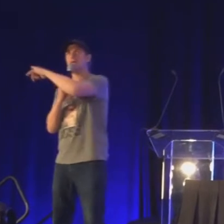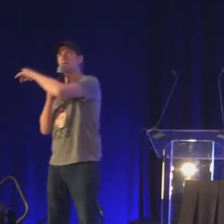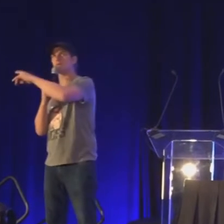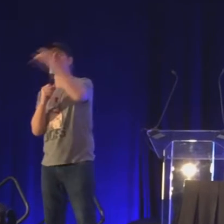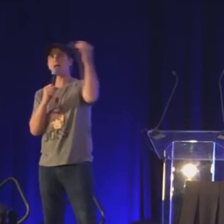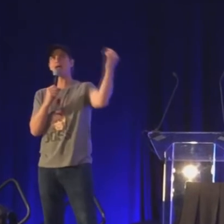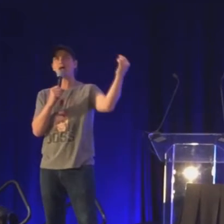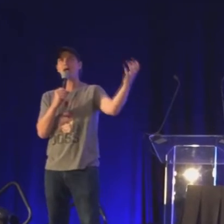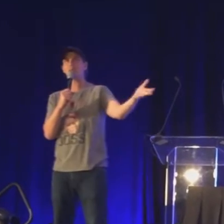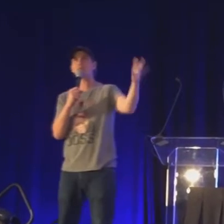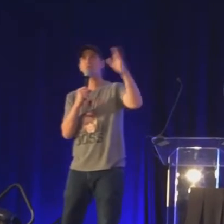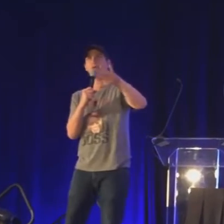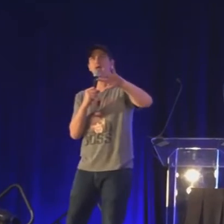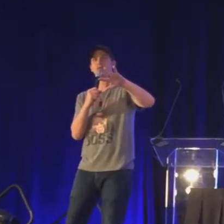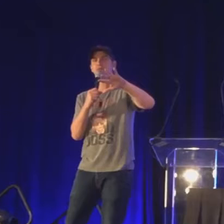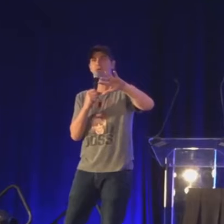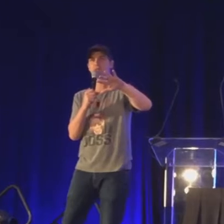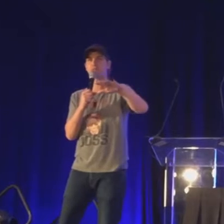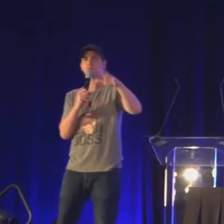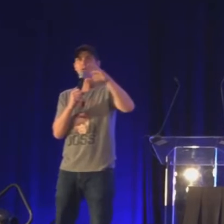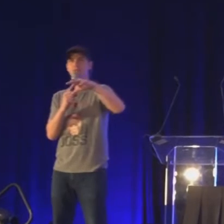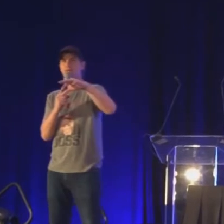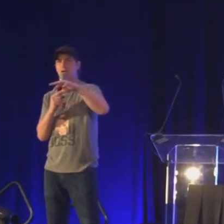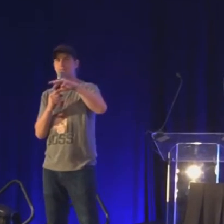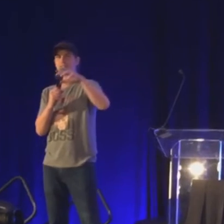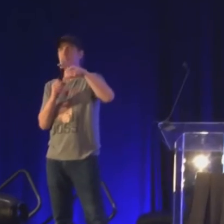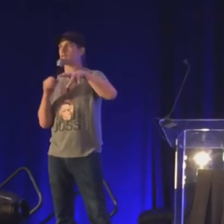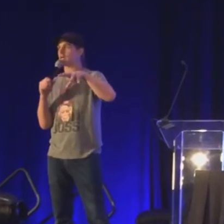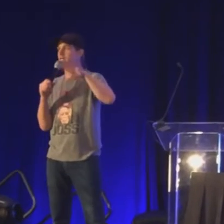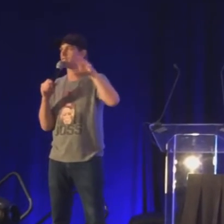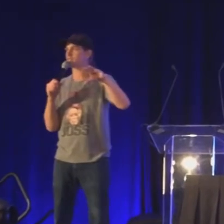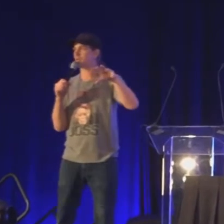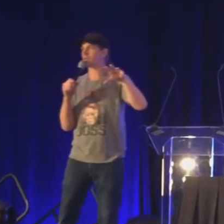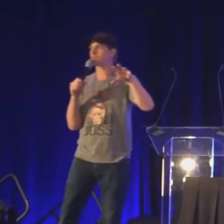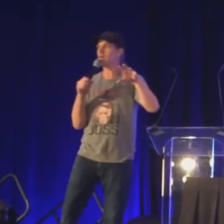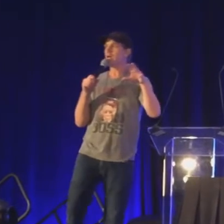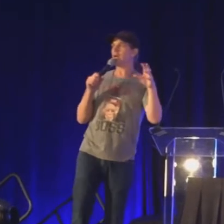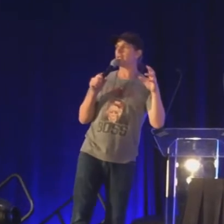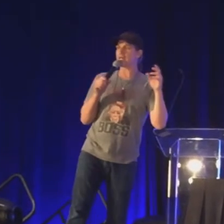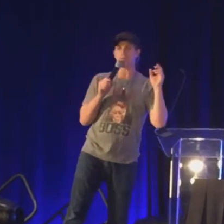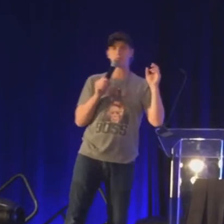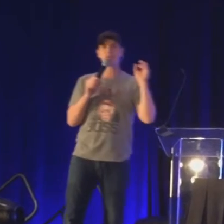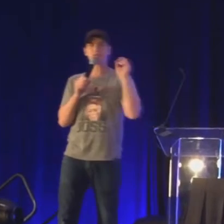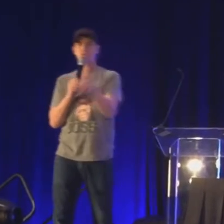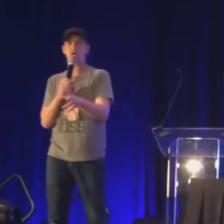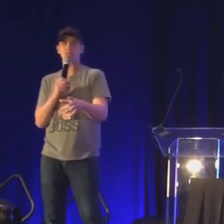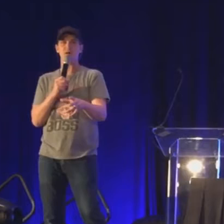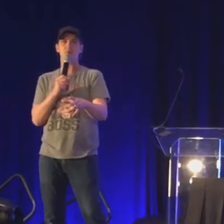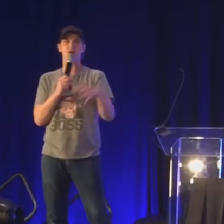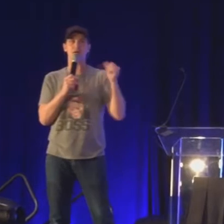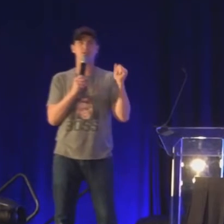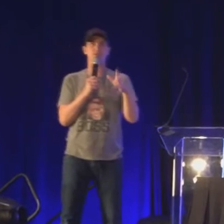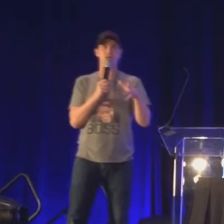that point, when I had about 4.5 years when I relapsed, and it's because I got kidney stones, and they gave me the